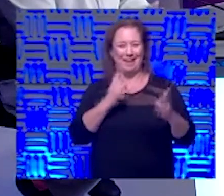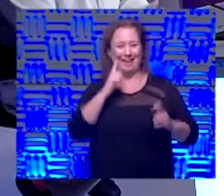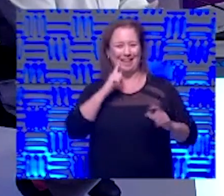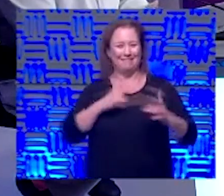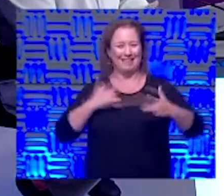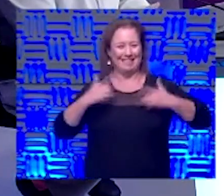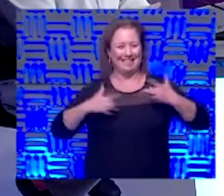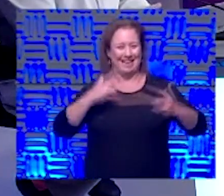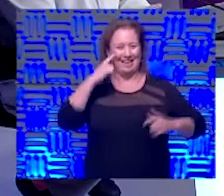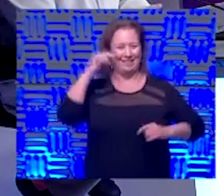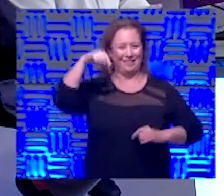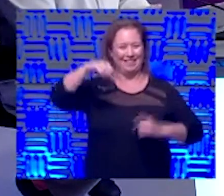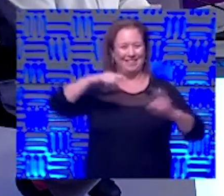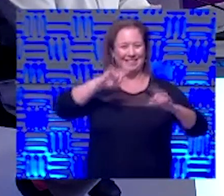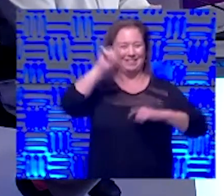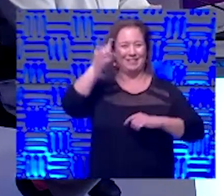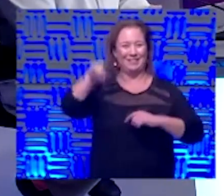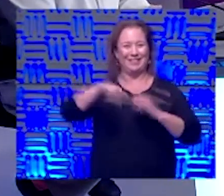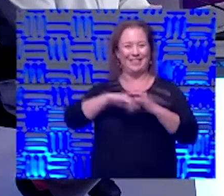question.